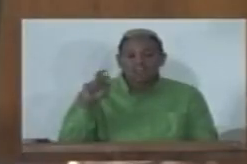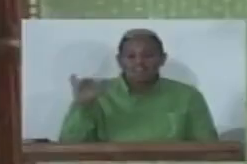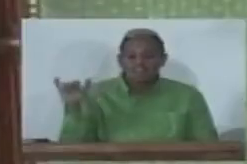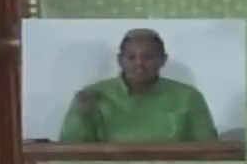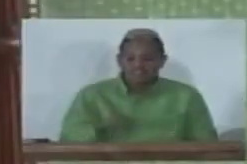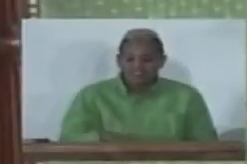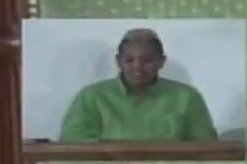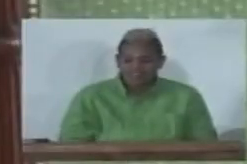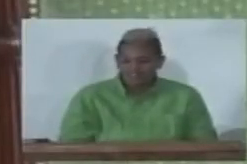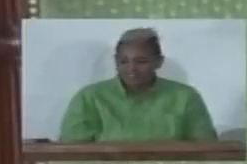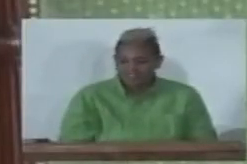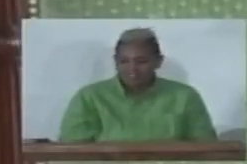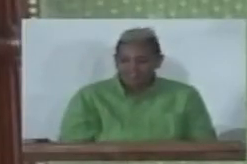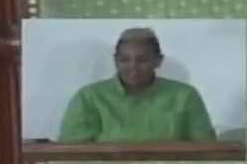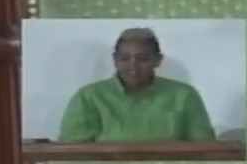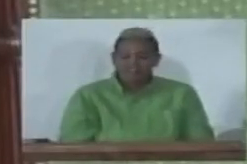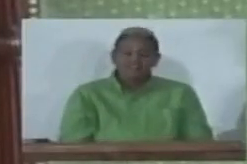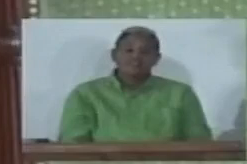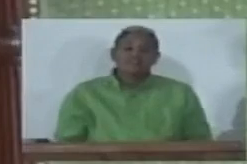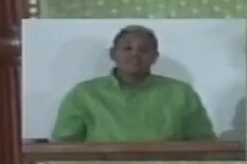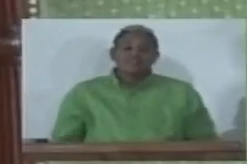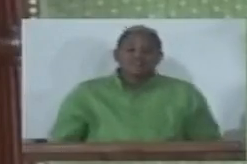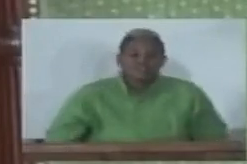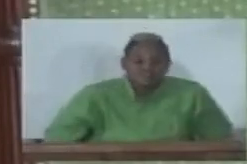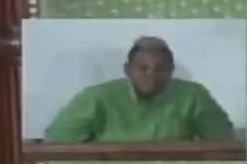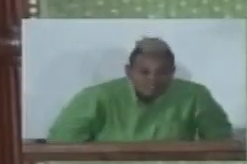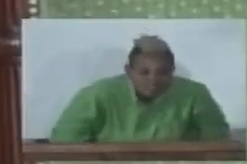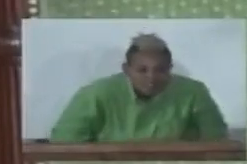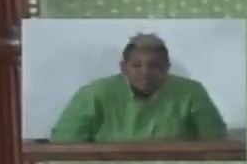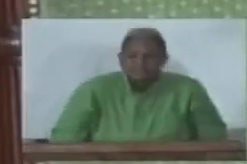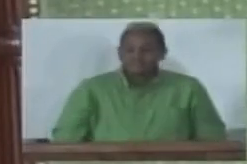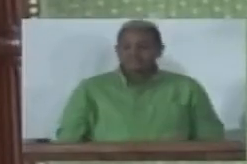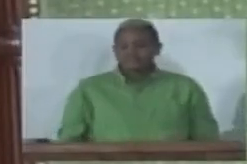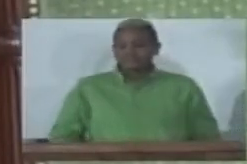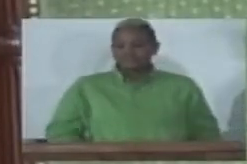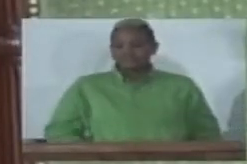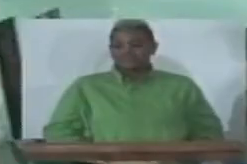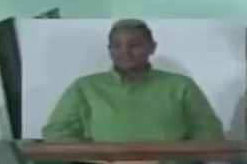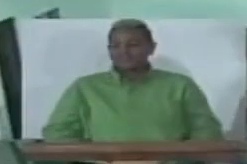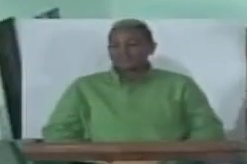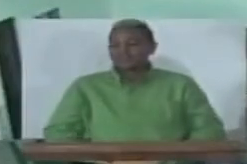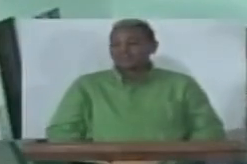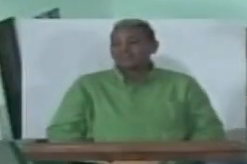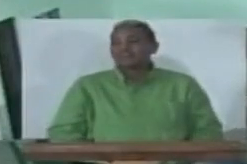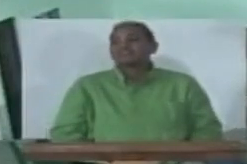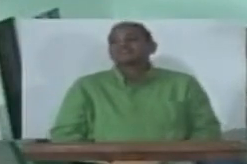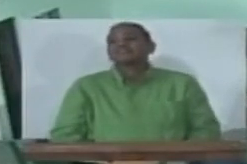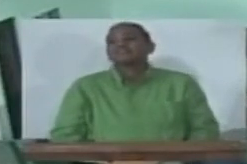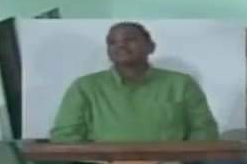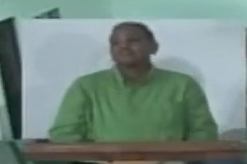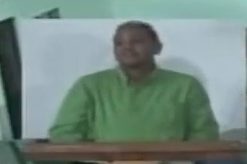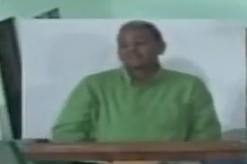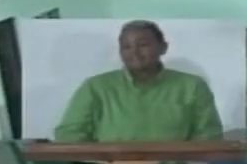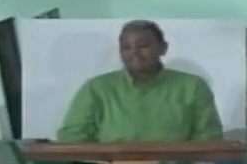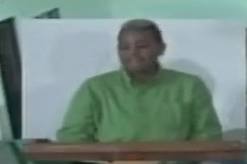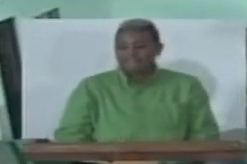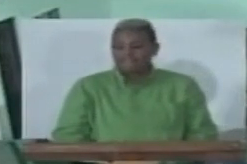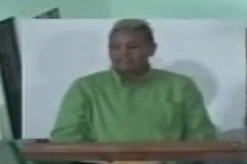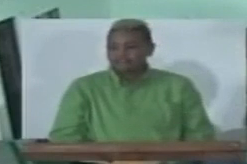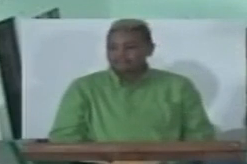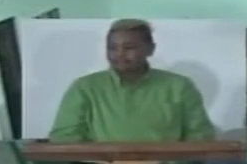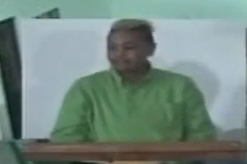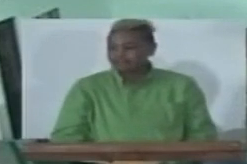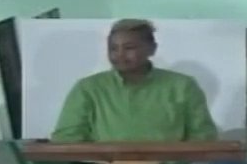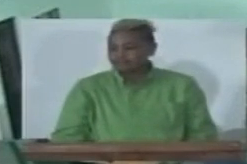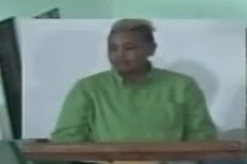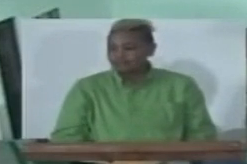I thought it was Wentz. I thought it was Wentz. Misspell, in those days. But I welcome their contribution, Mr.